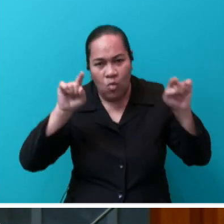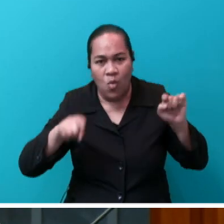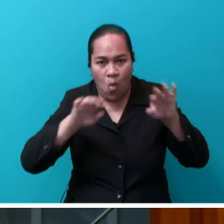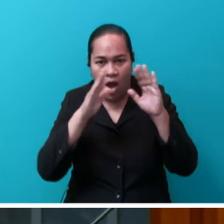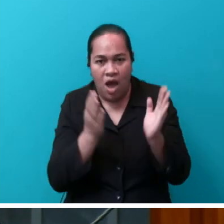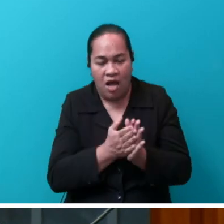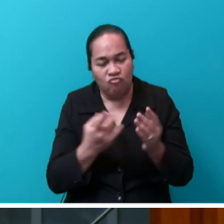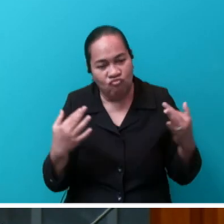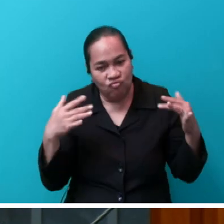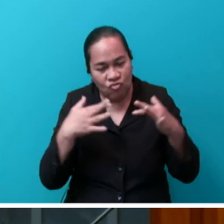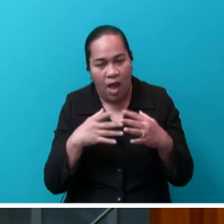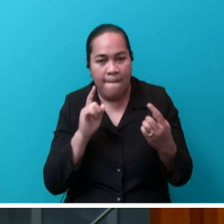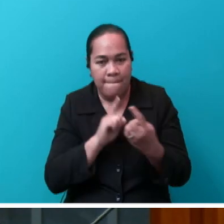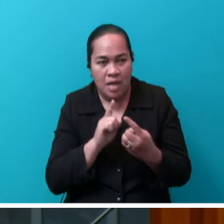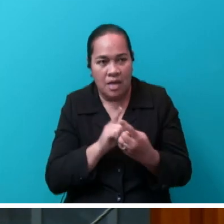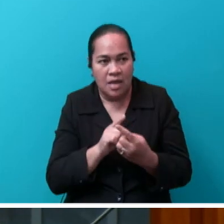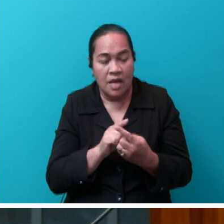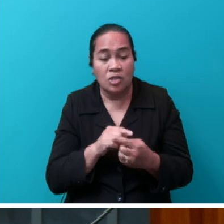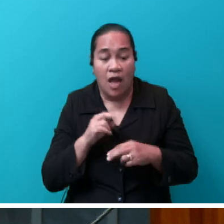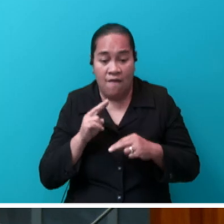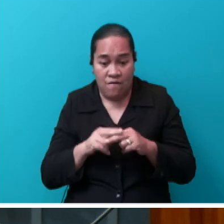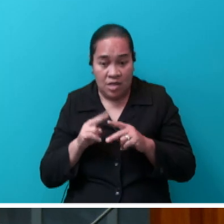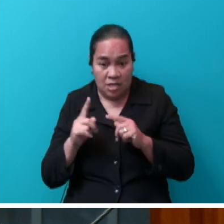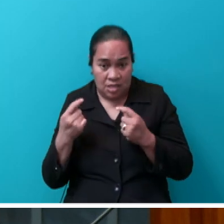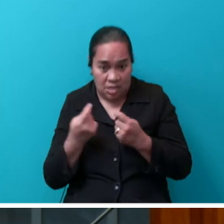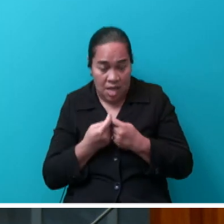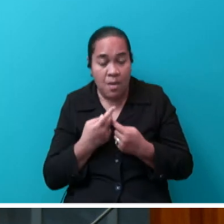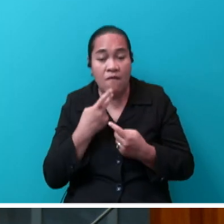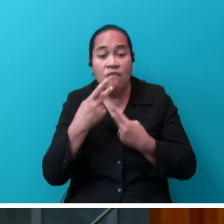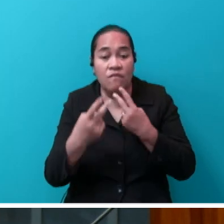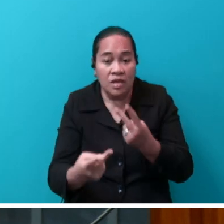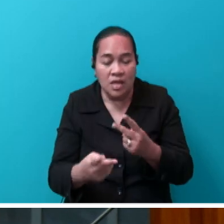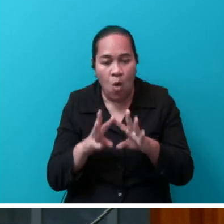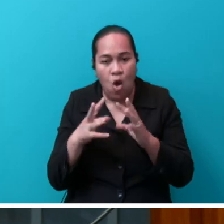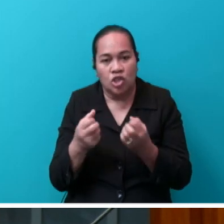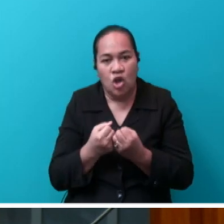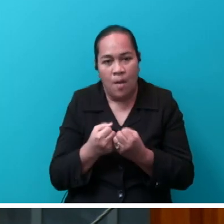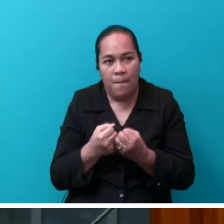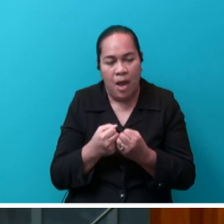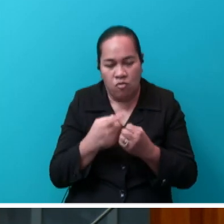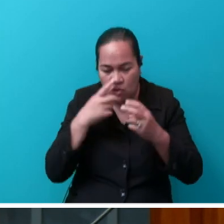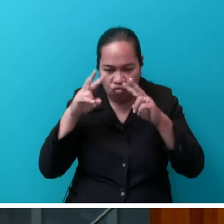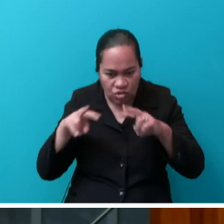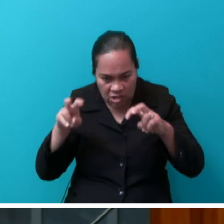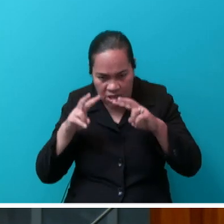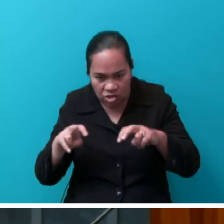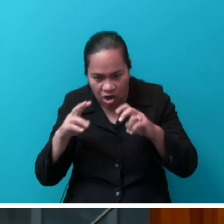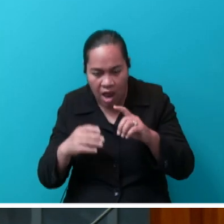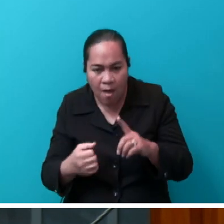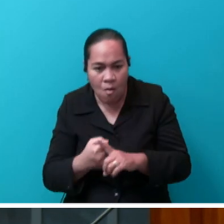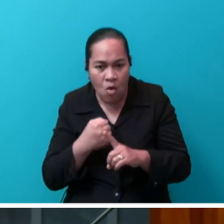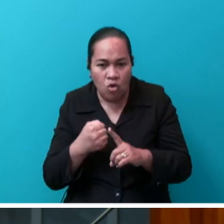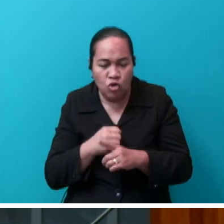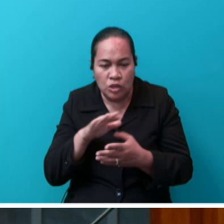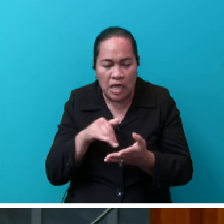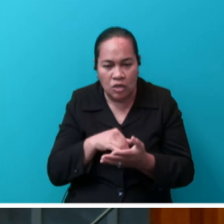visit, the Fijian delegation visited the Luban Workshop Research and Promotion Center to